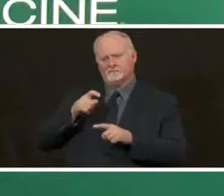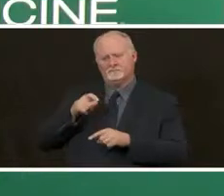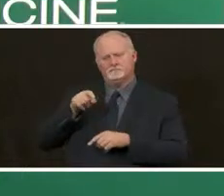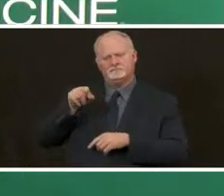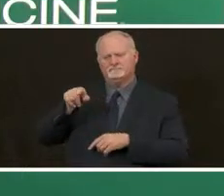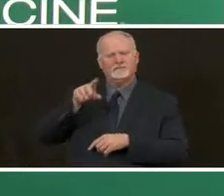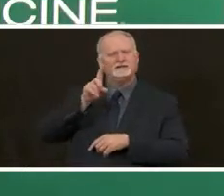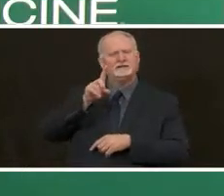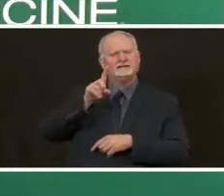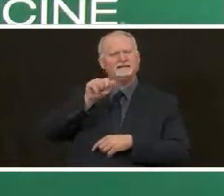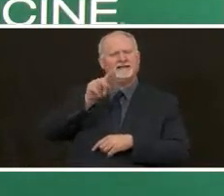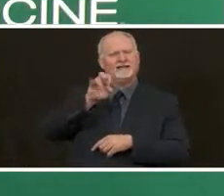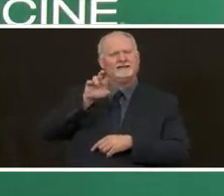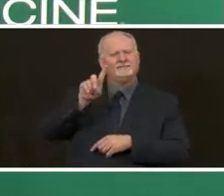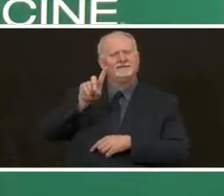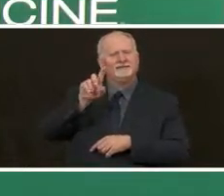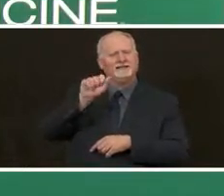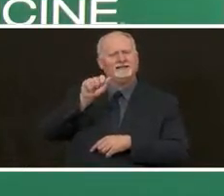Dr. David Ayers.